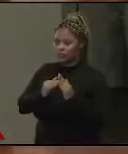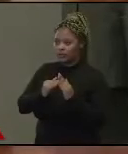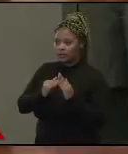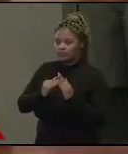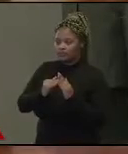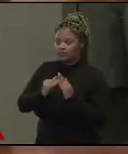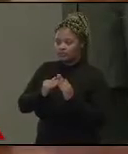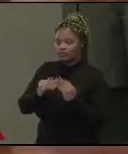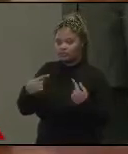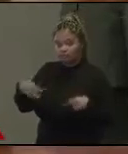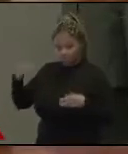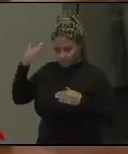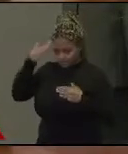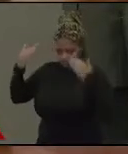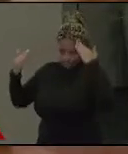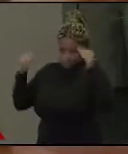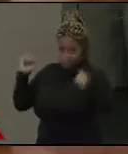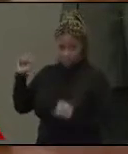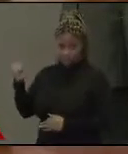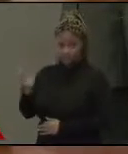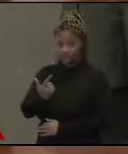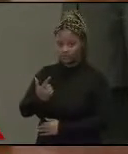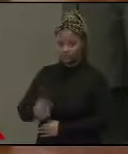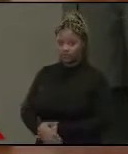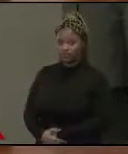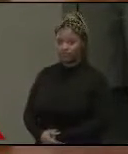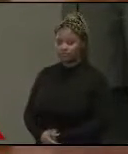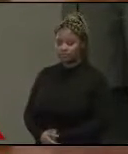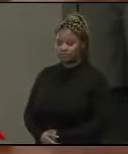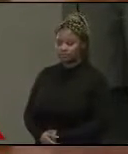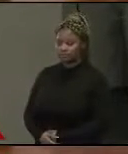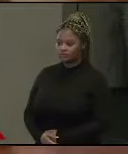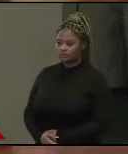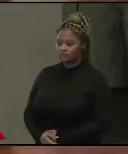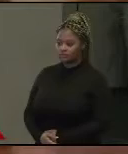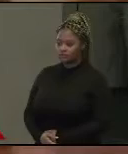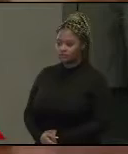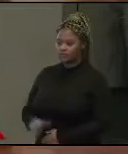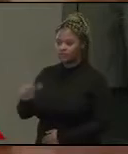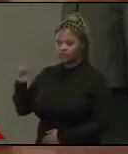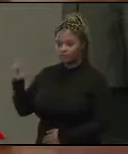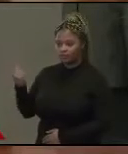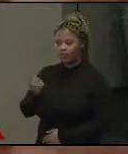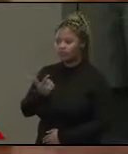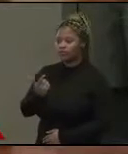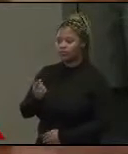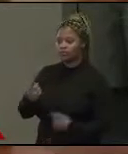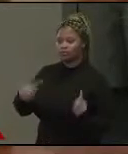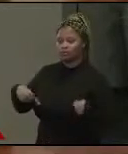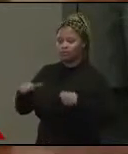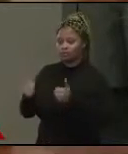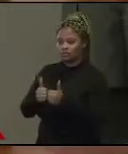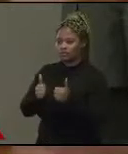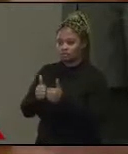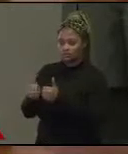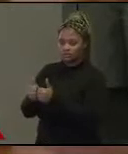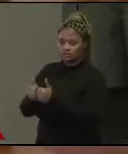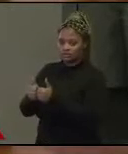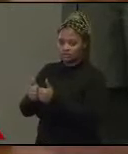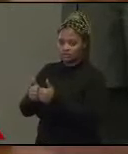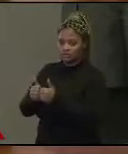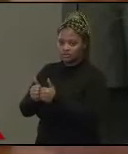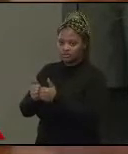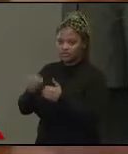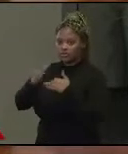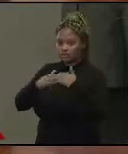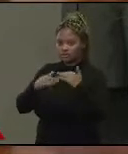of you here today, ladies and gentlemen. All of you are our partners of provincial government in building